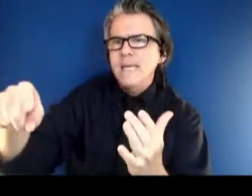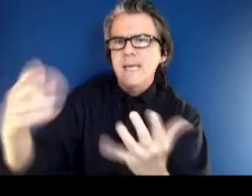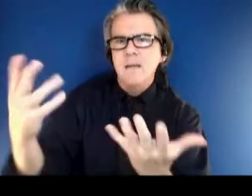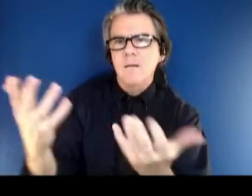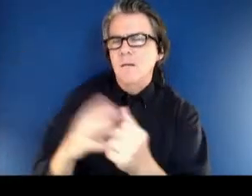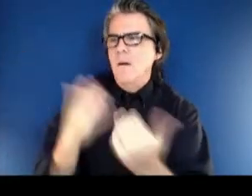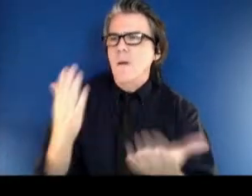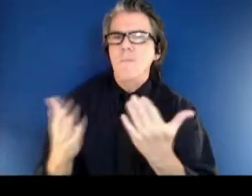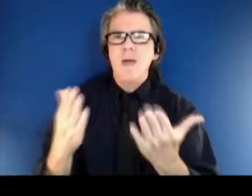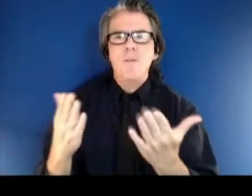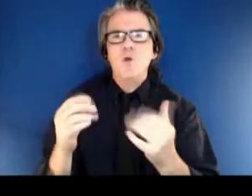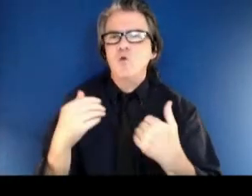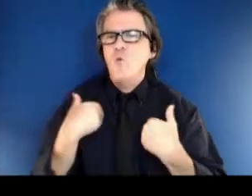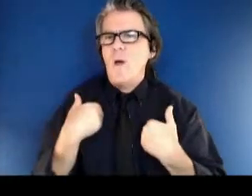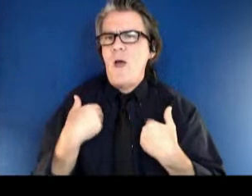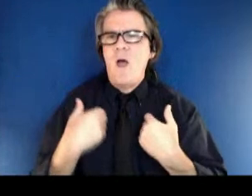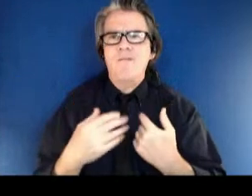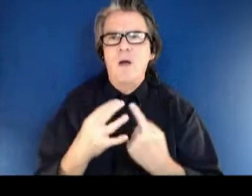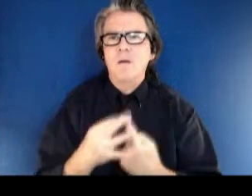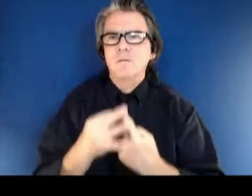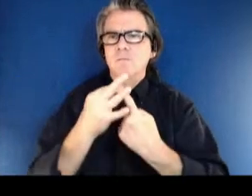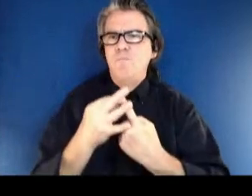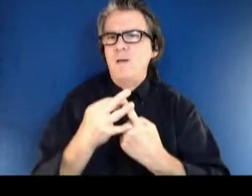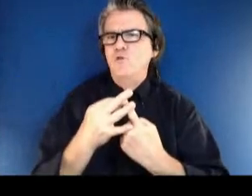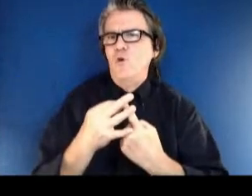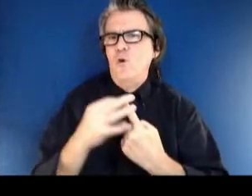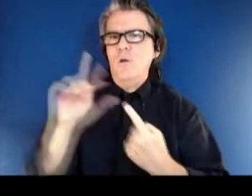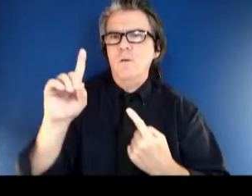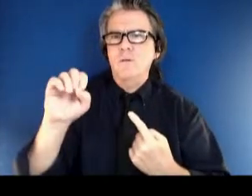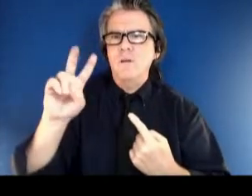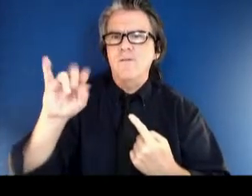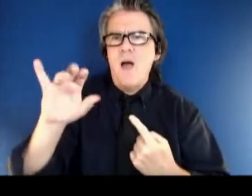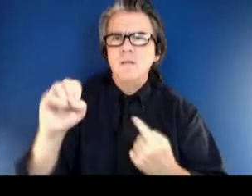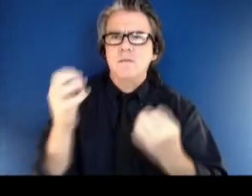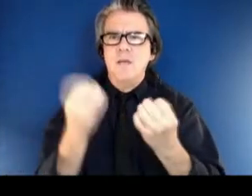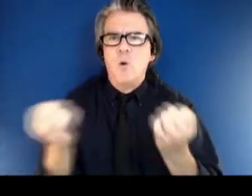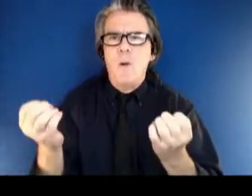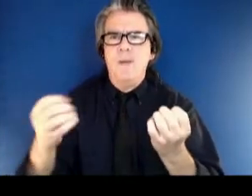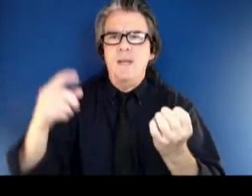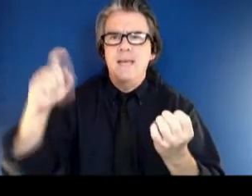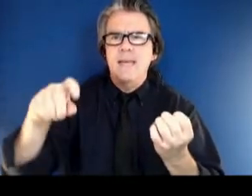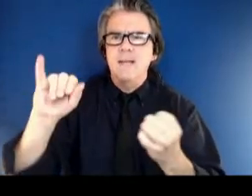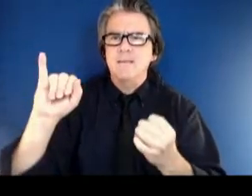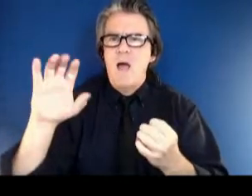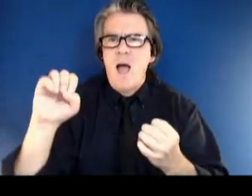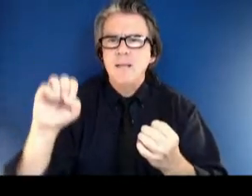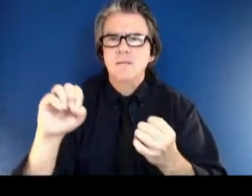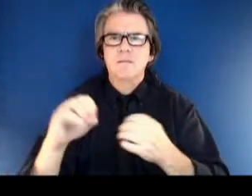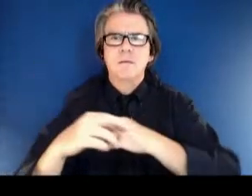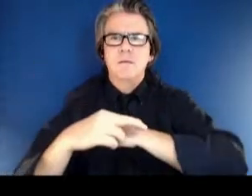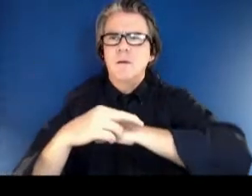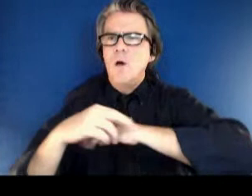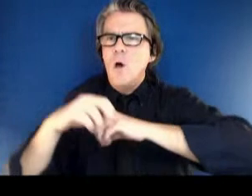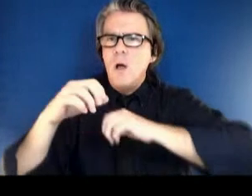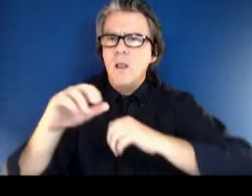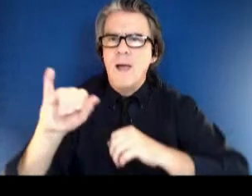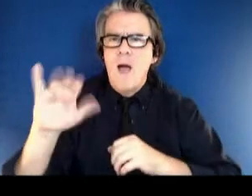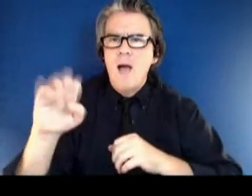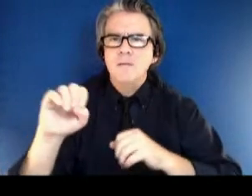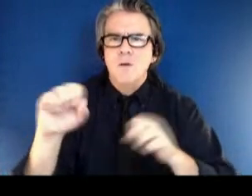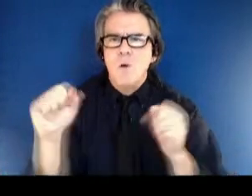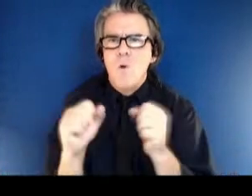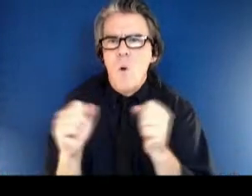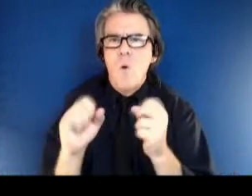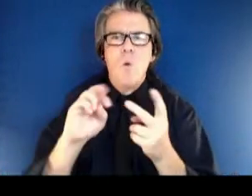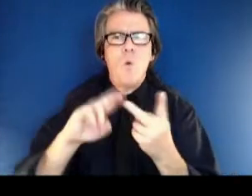might require refrigeration or devices that need power or the ability to charge. And prepare and check your emergency kit with flashlights,